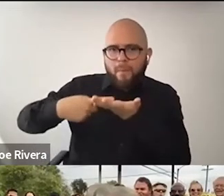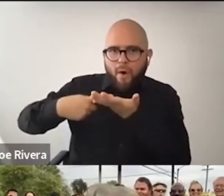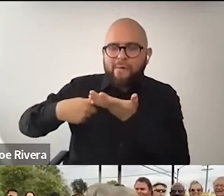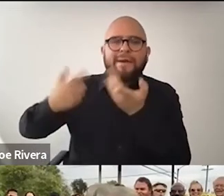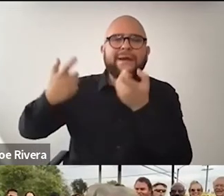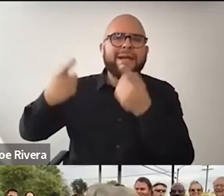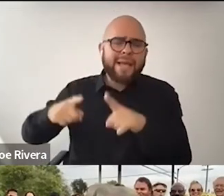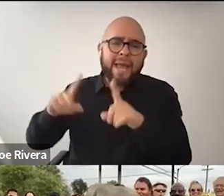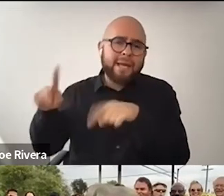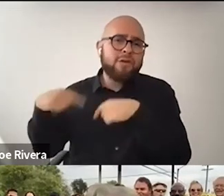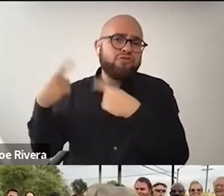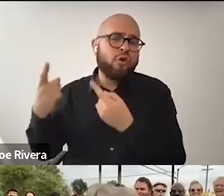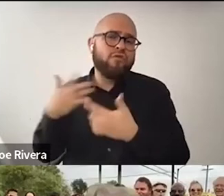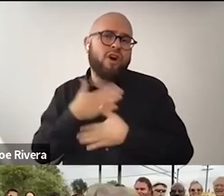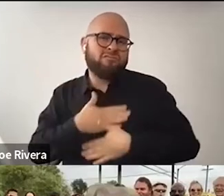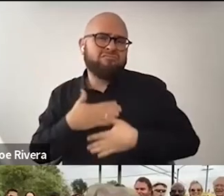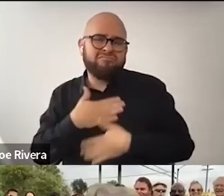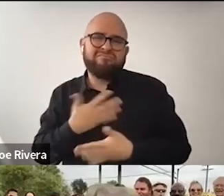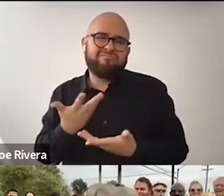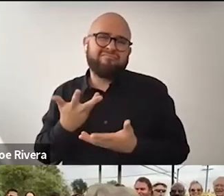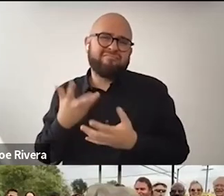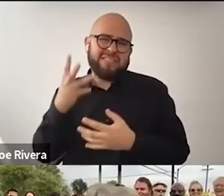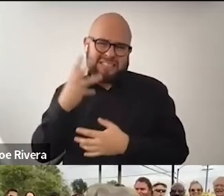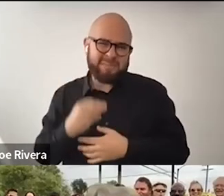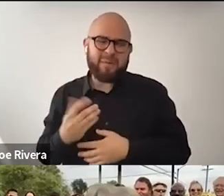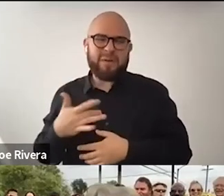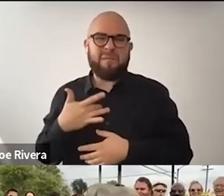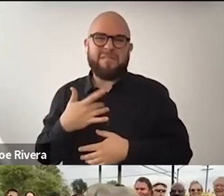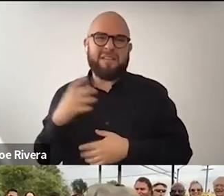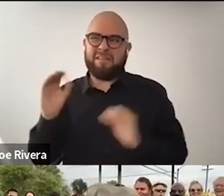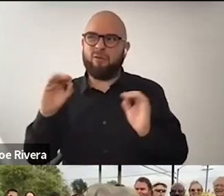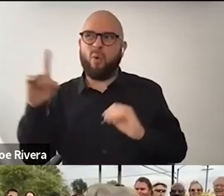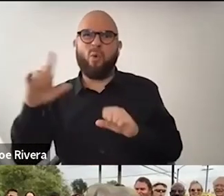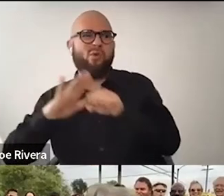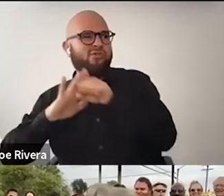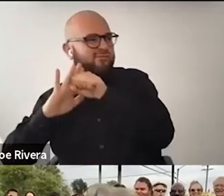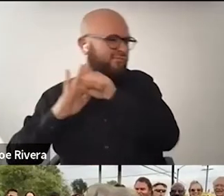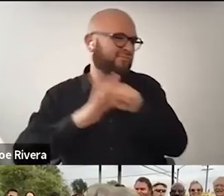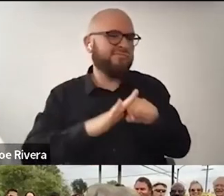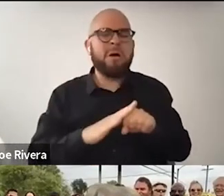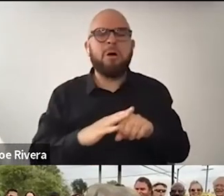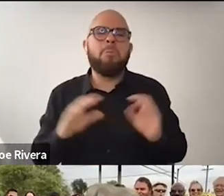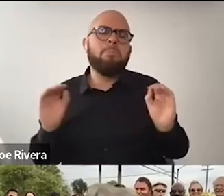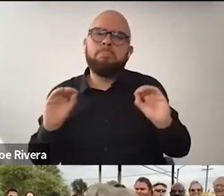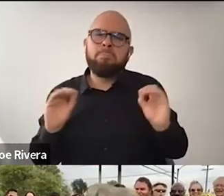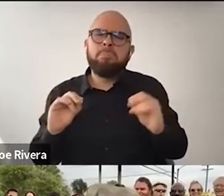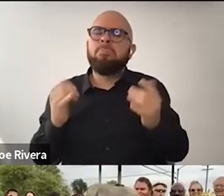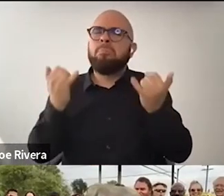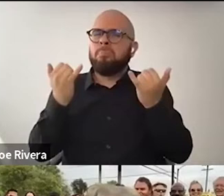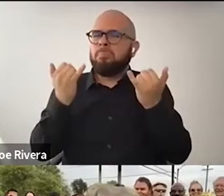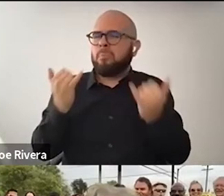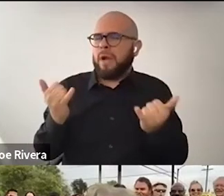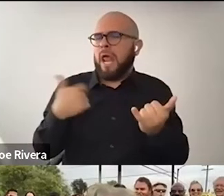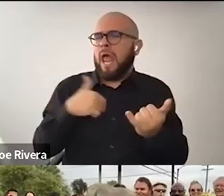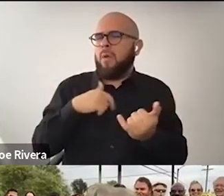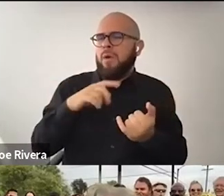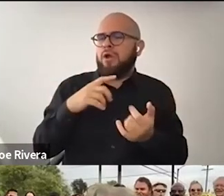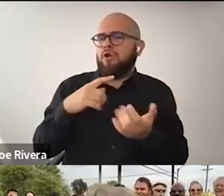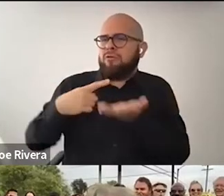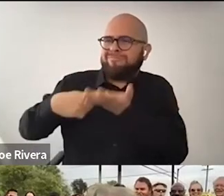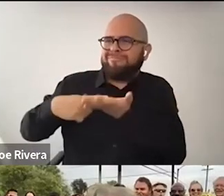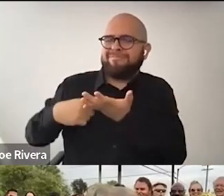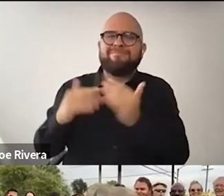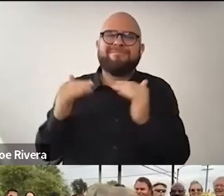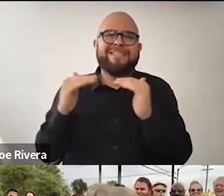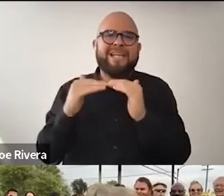of pushback. We now are dealing with equal pay, which we never had before. Again, the misconception of public